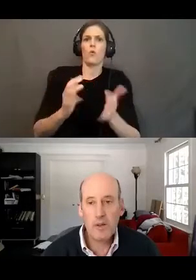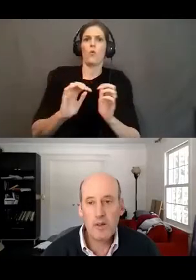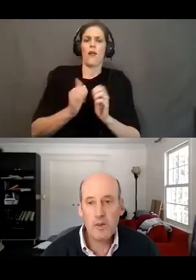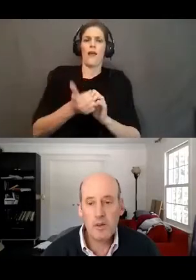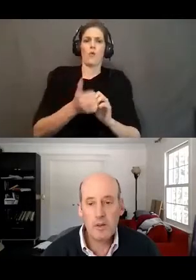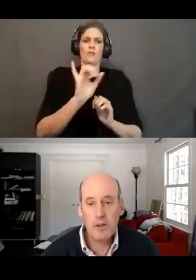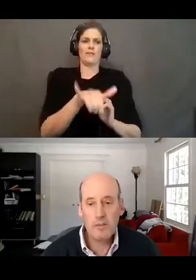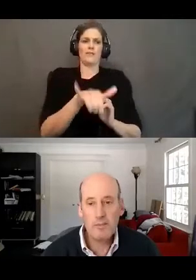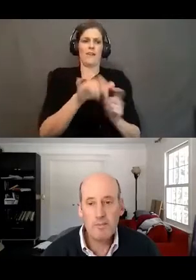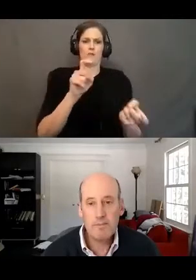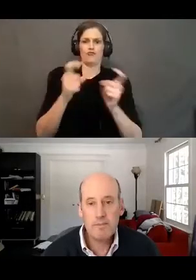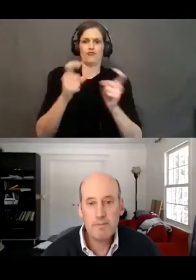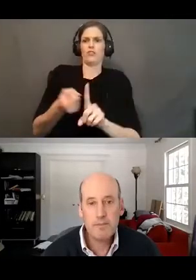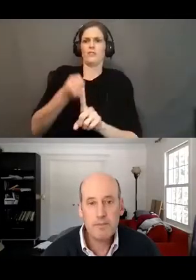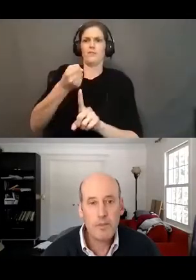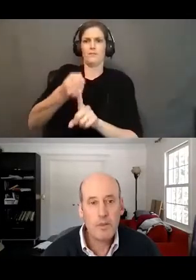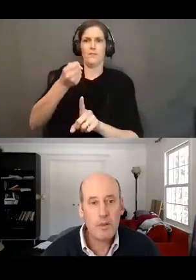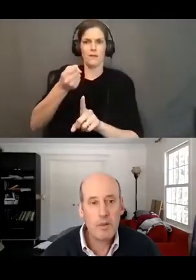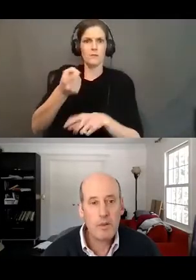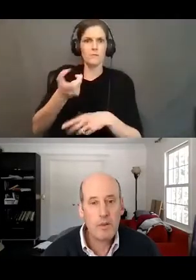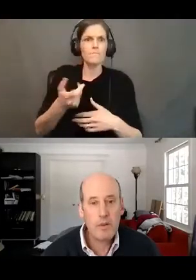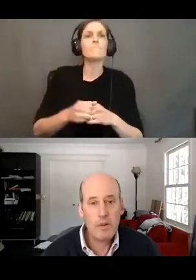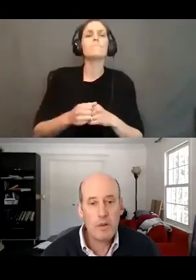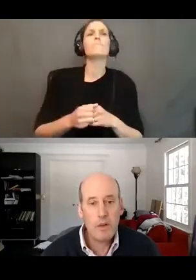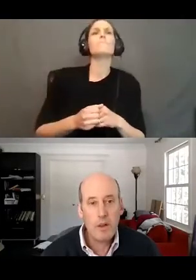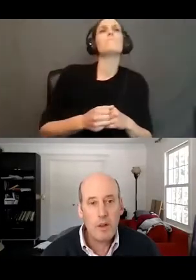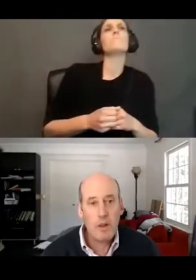curriculum on student learning?